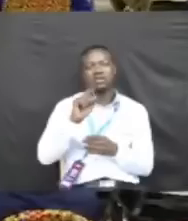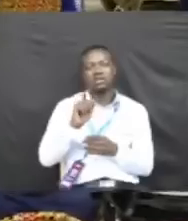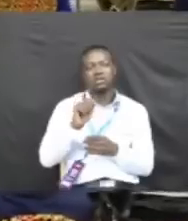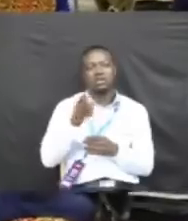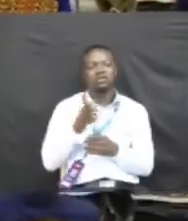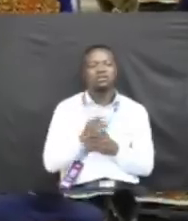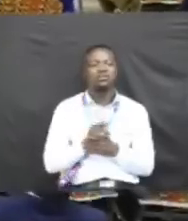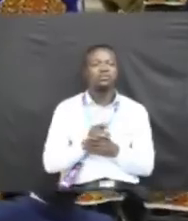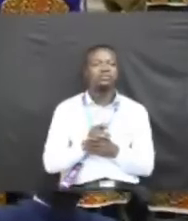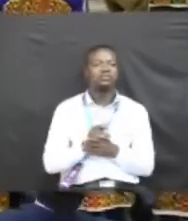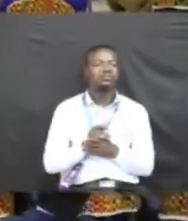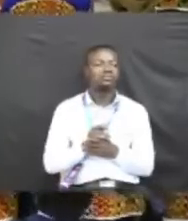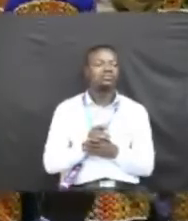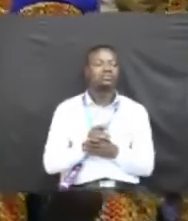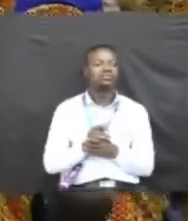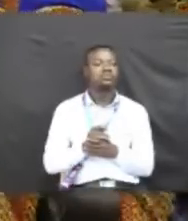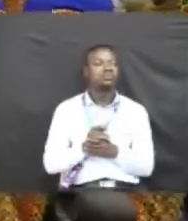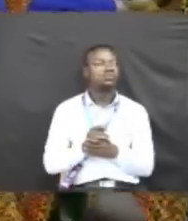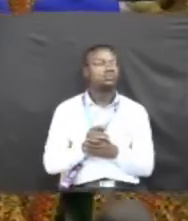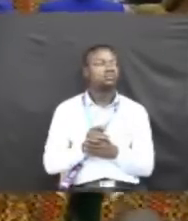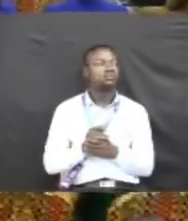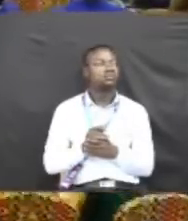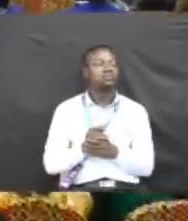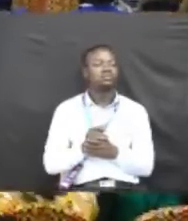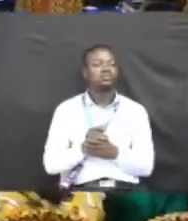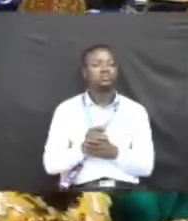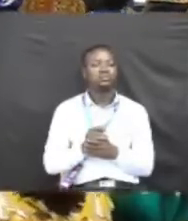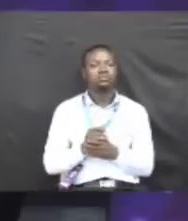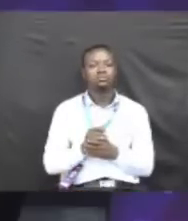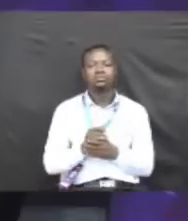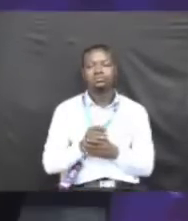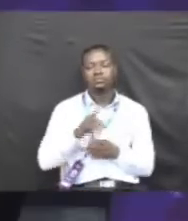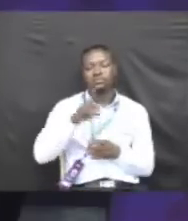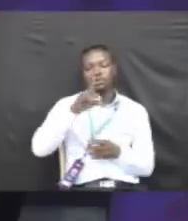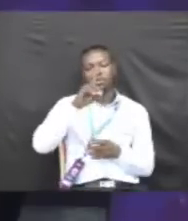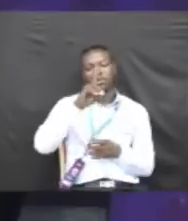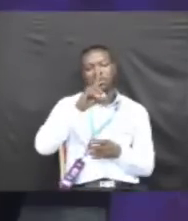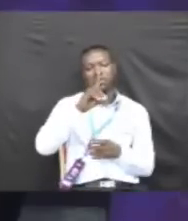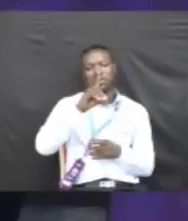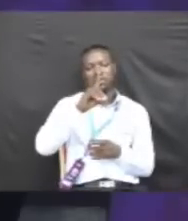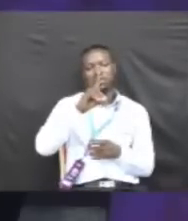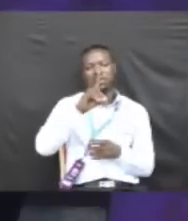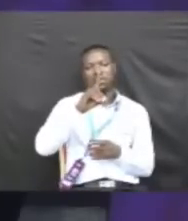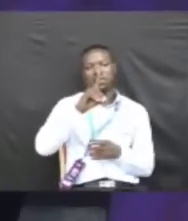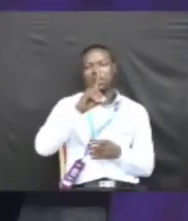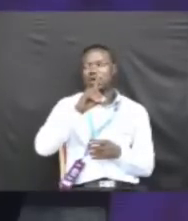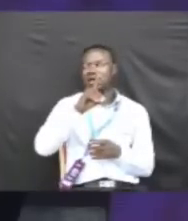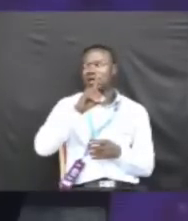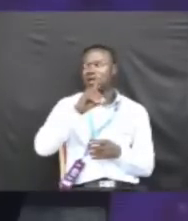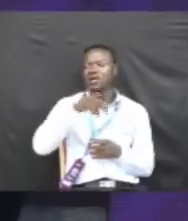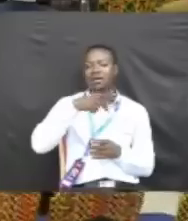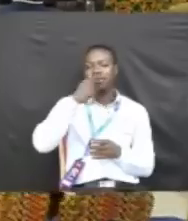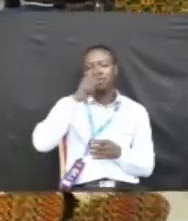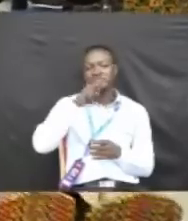able to make it Mr. Daniel Kabaman of Pent TV. Pent TV